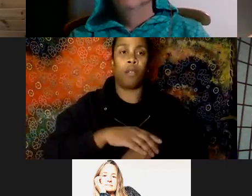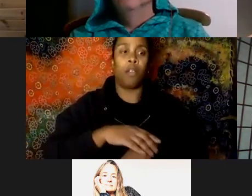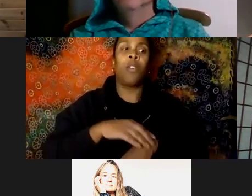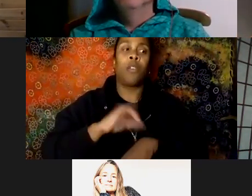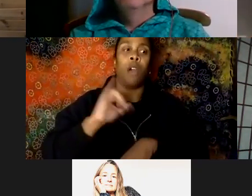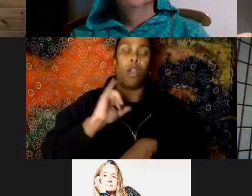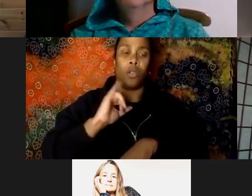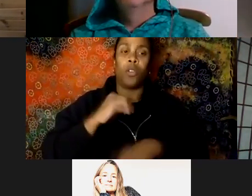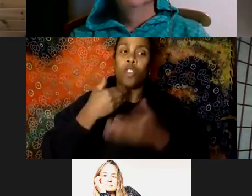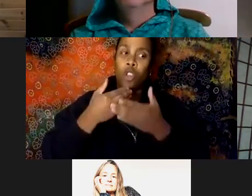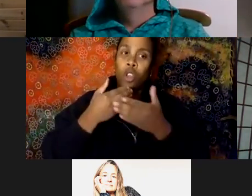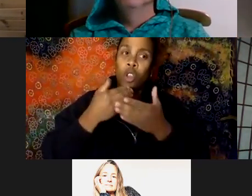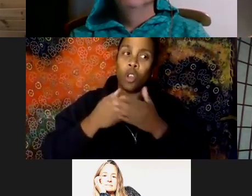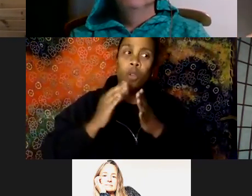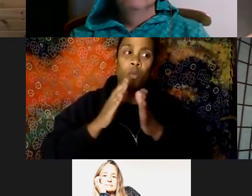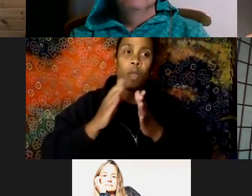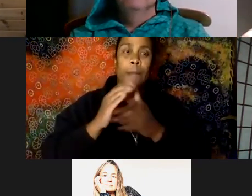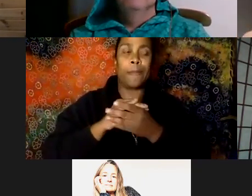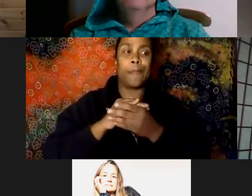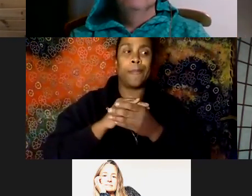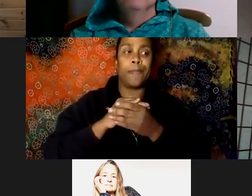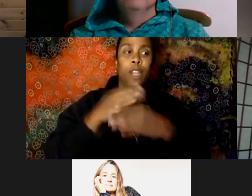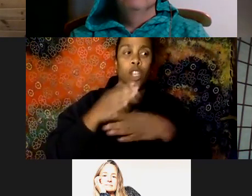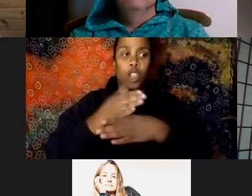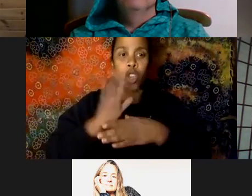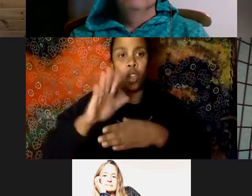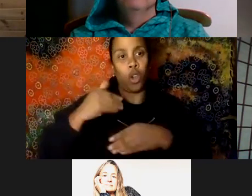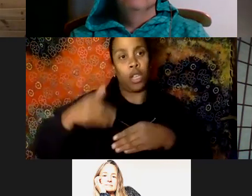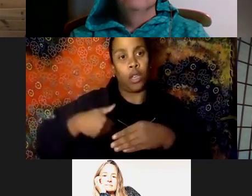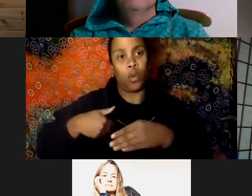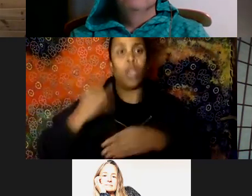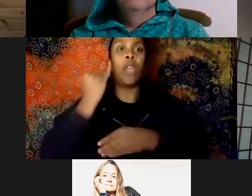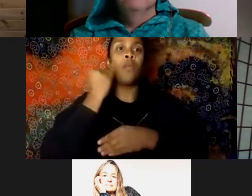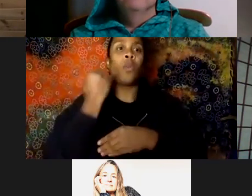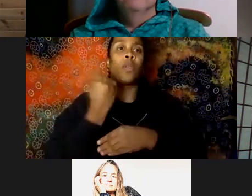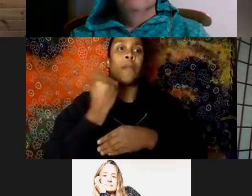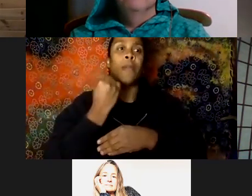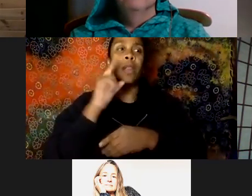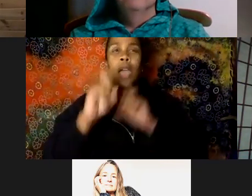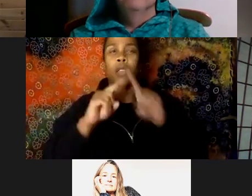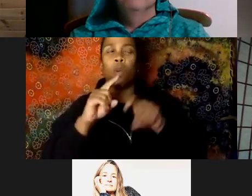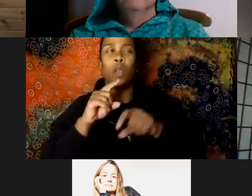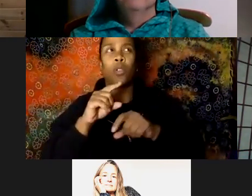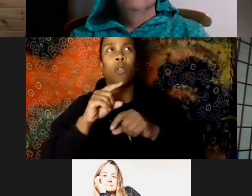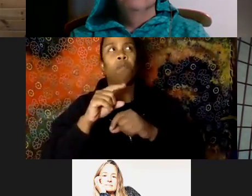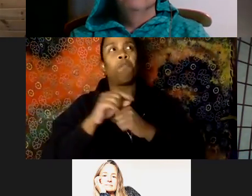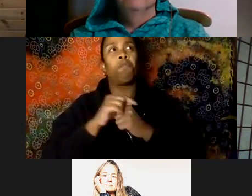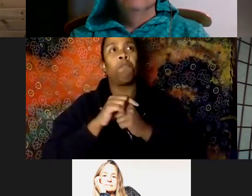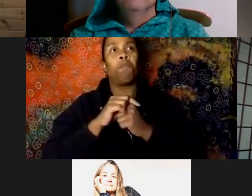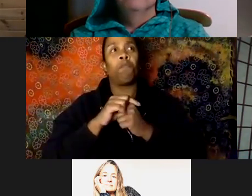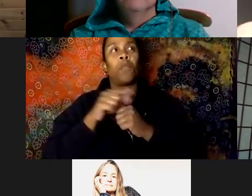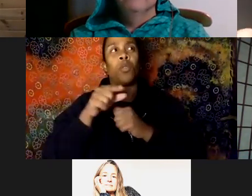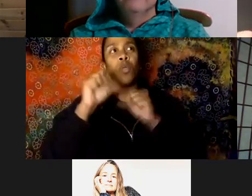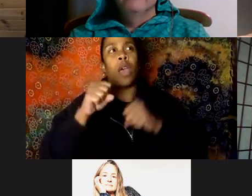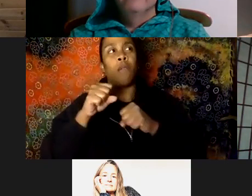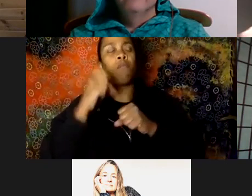as listening, because when someone asks a question, whatever might arise for you in whatever way you're open, you get to see, does it